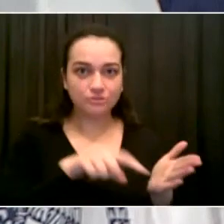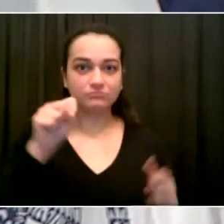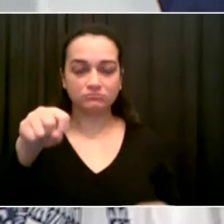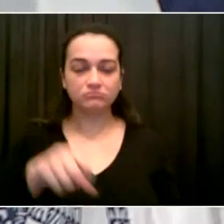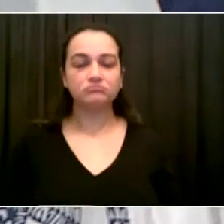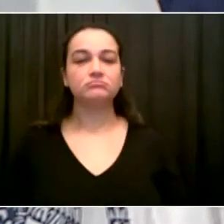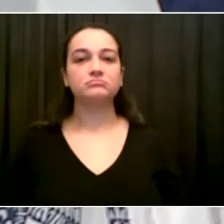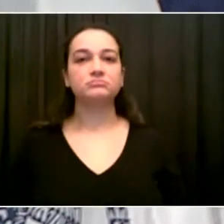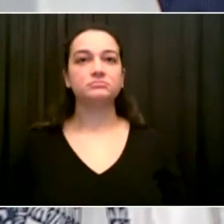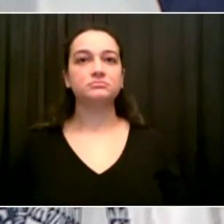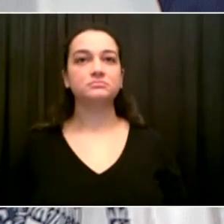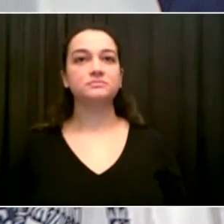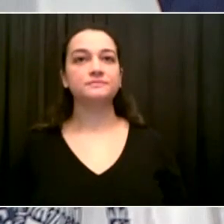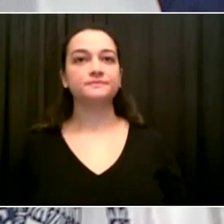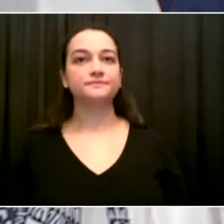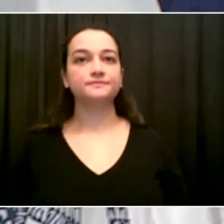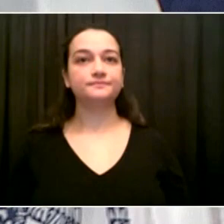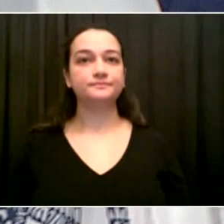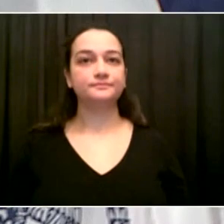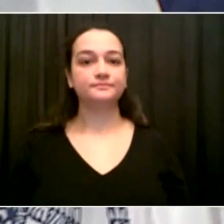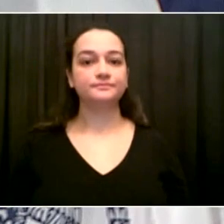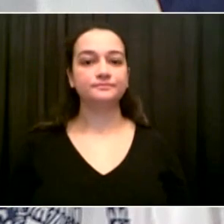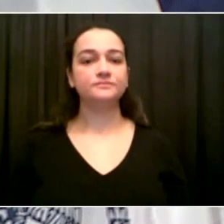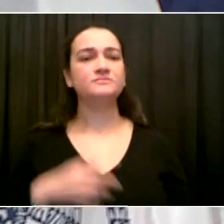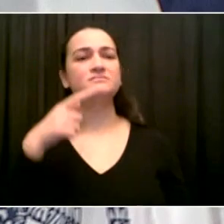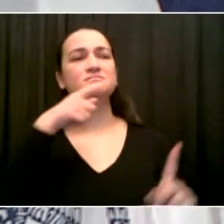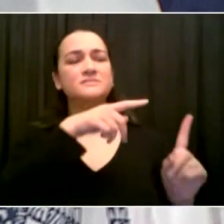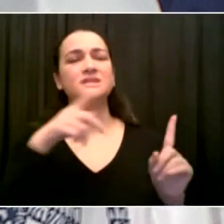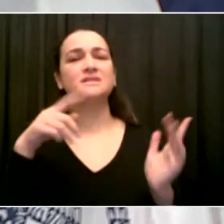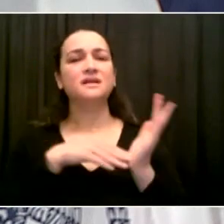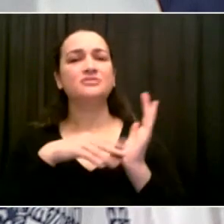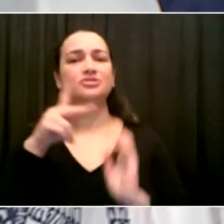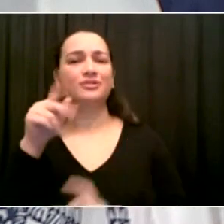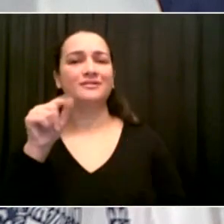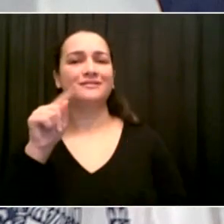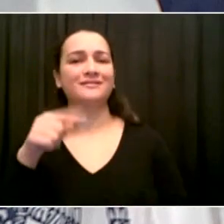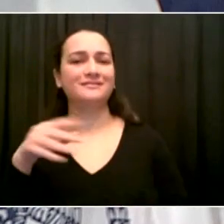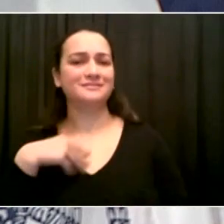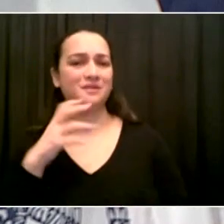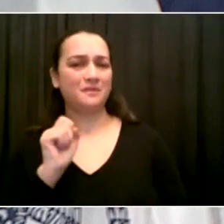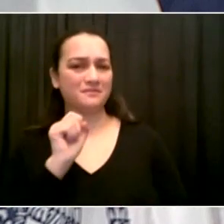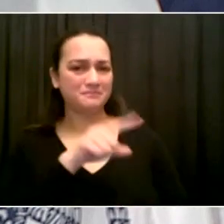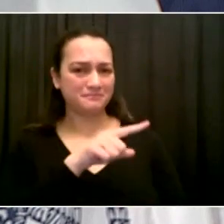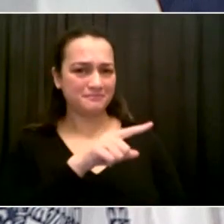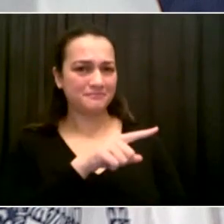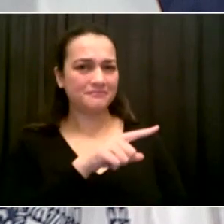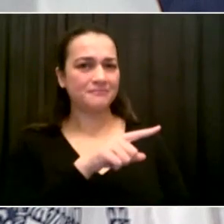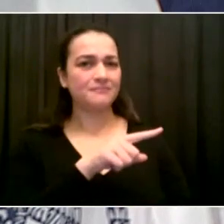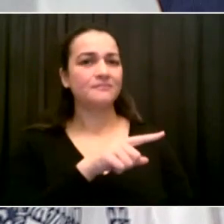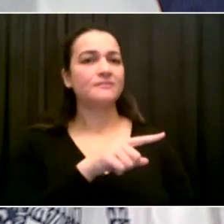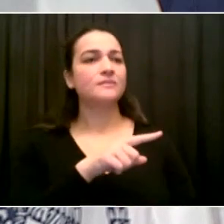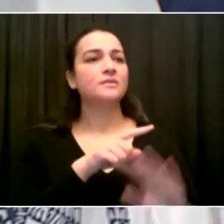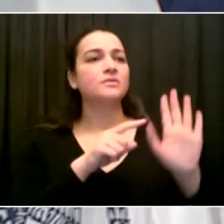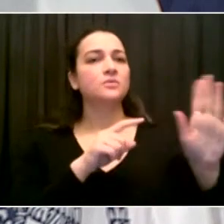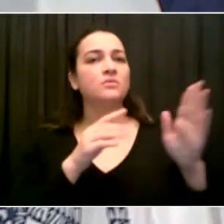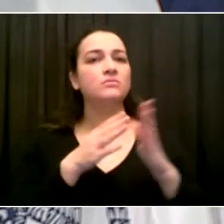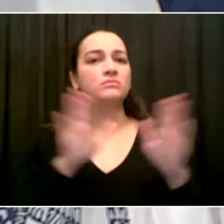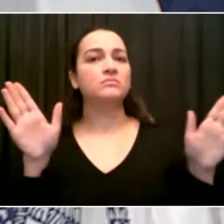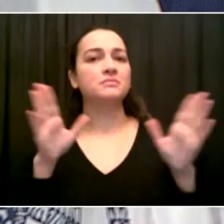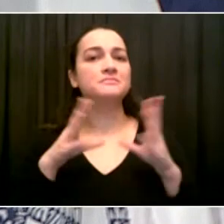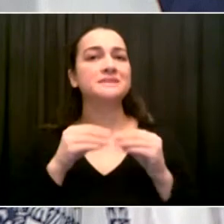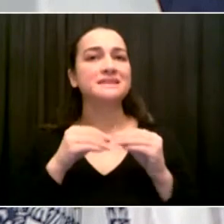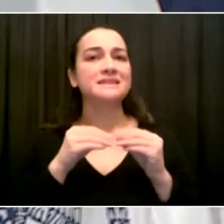meeting, your CFO was talking about the cost of these programs. It seems pretty low in terms of, what's needed